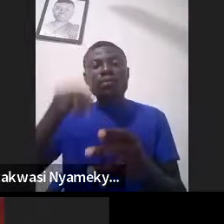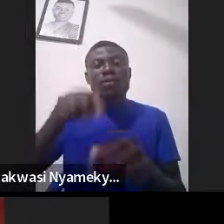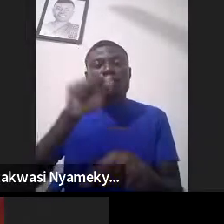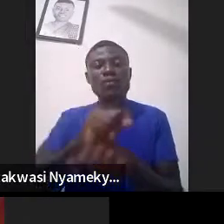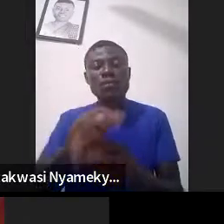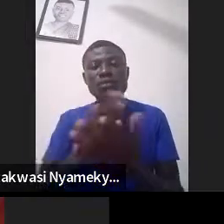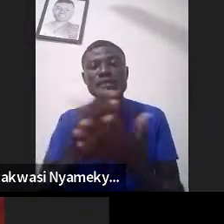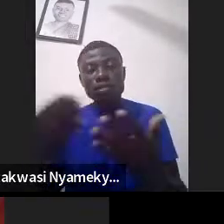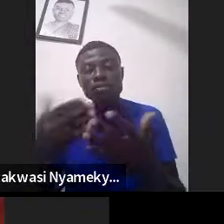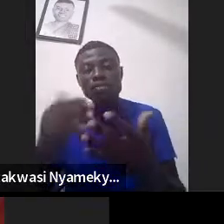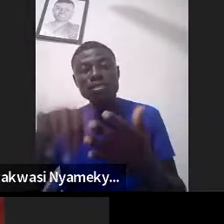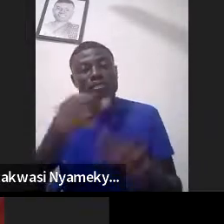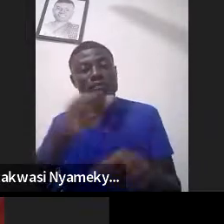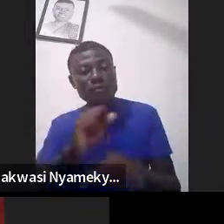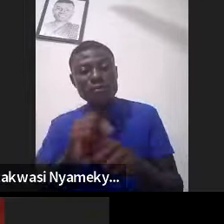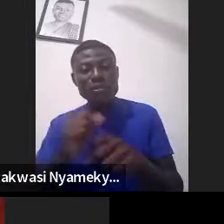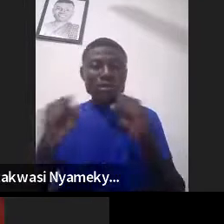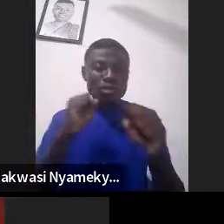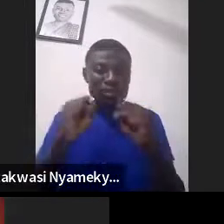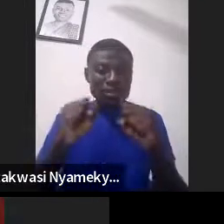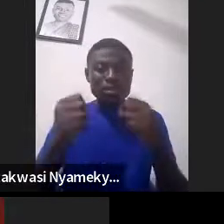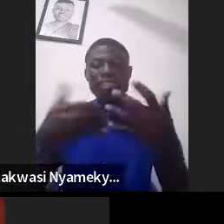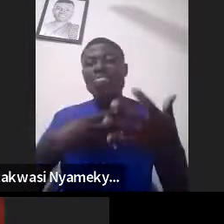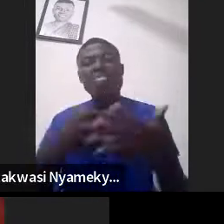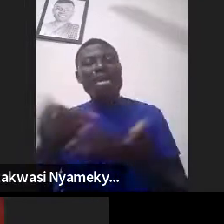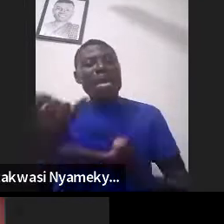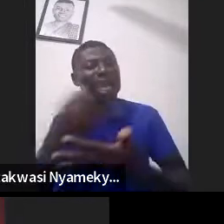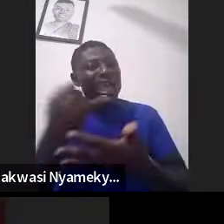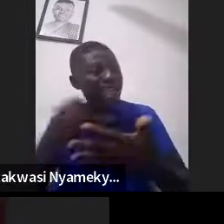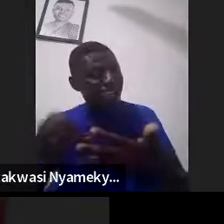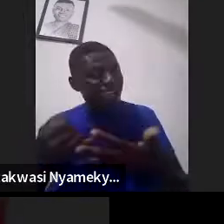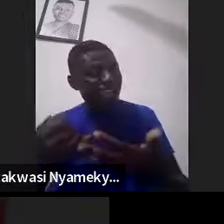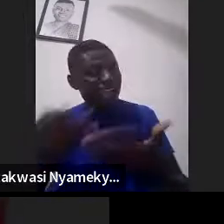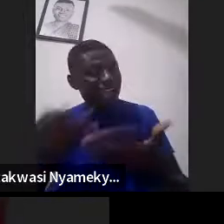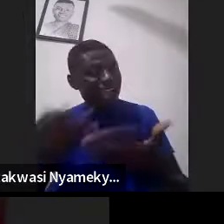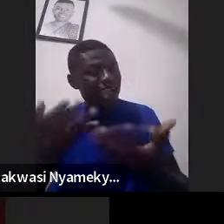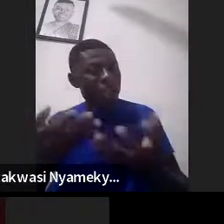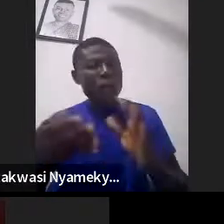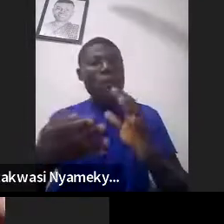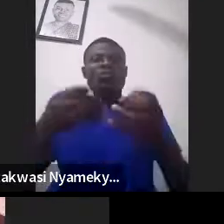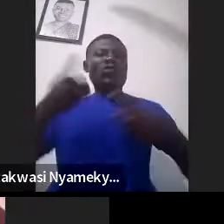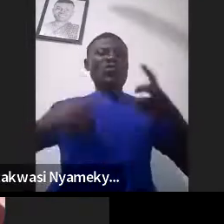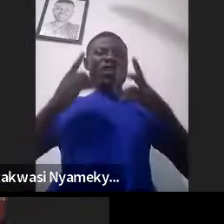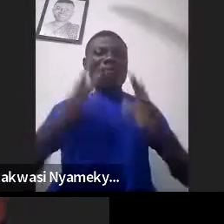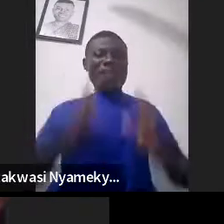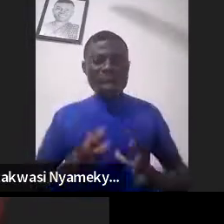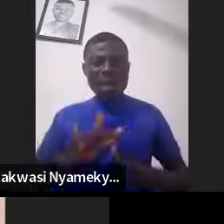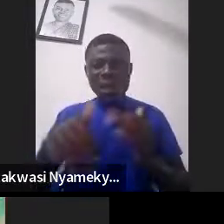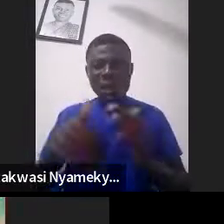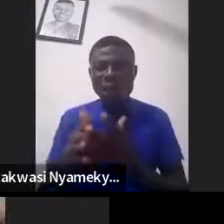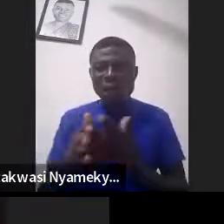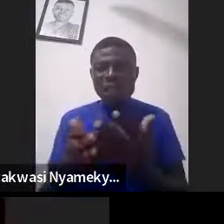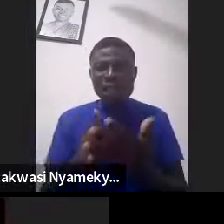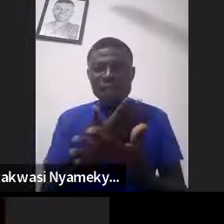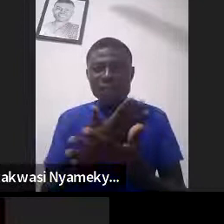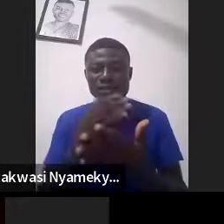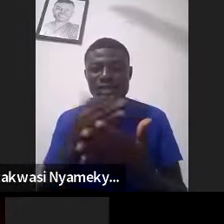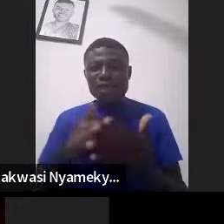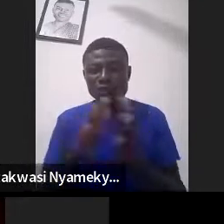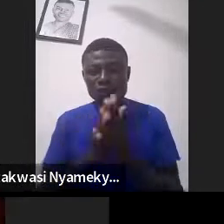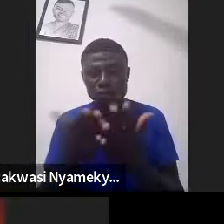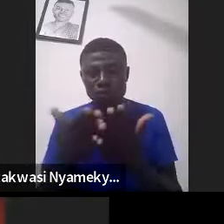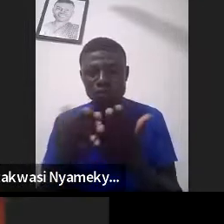sporty, they love to do art, they want to be in drama. And there is a book called, you should see